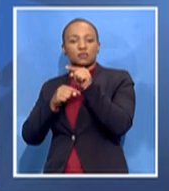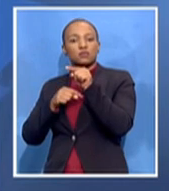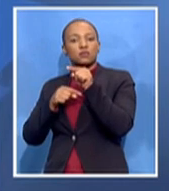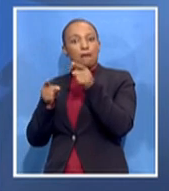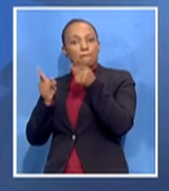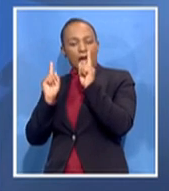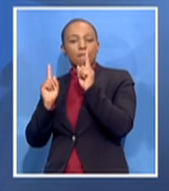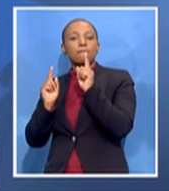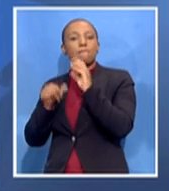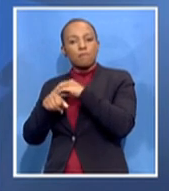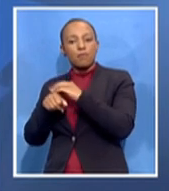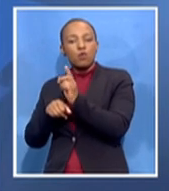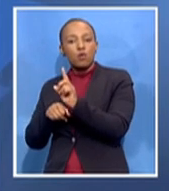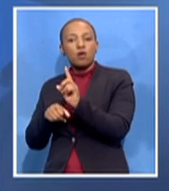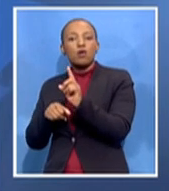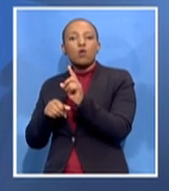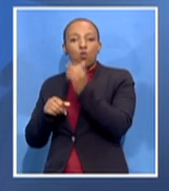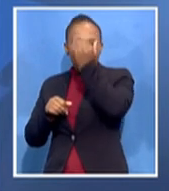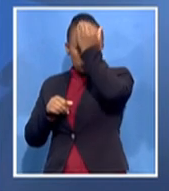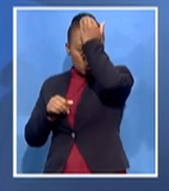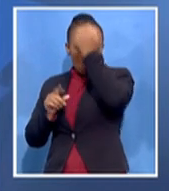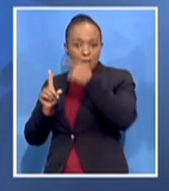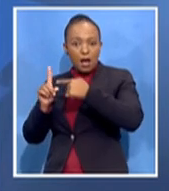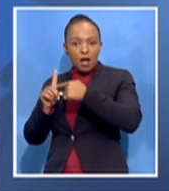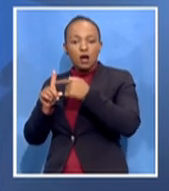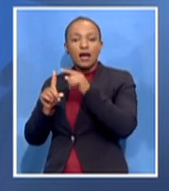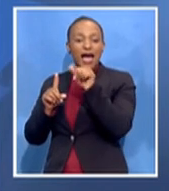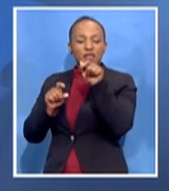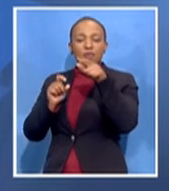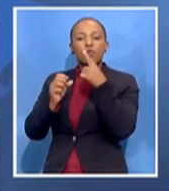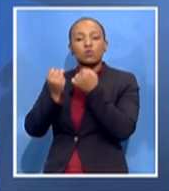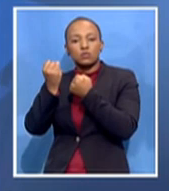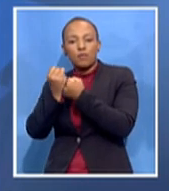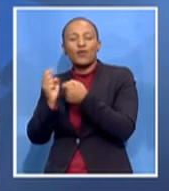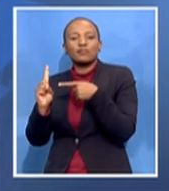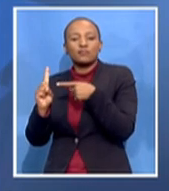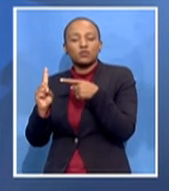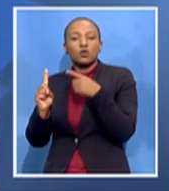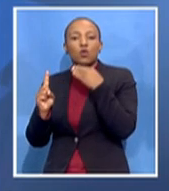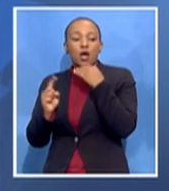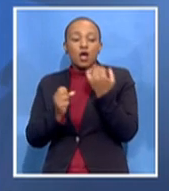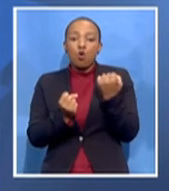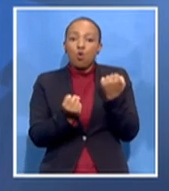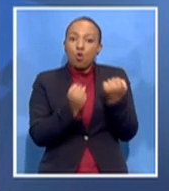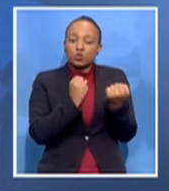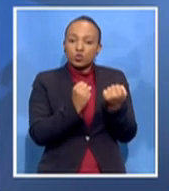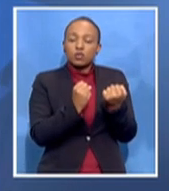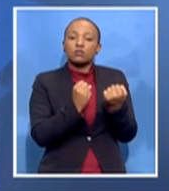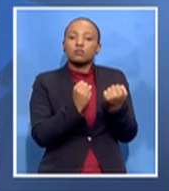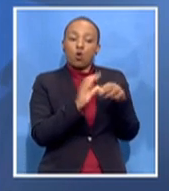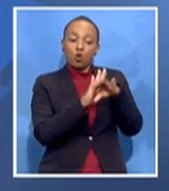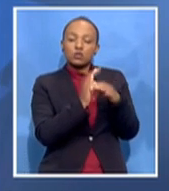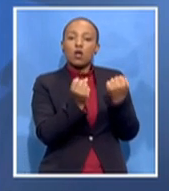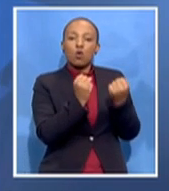to understand that when the Constitutional Court says you will appear, it means you